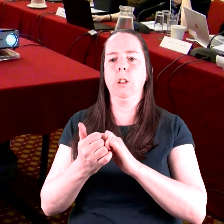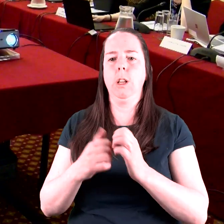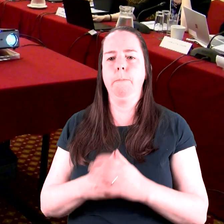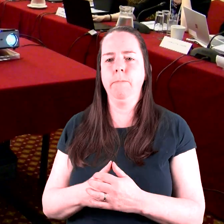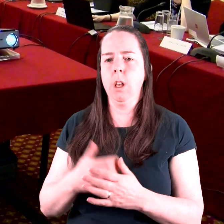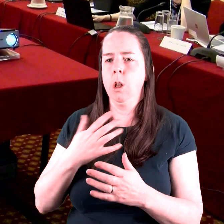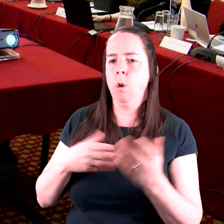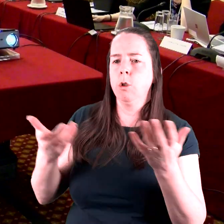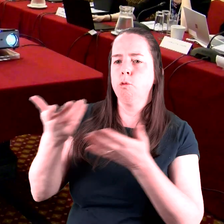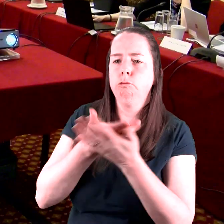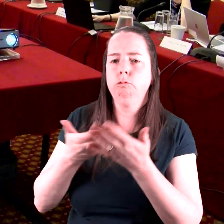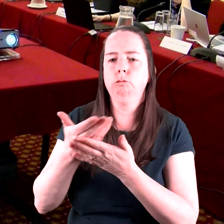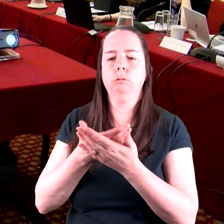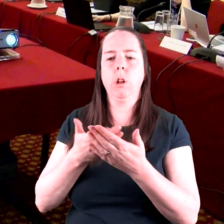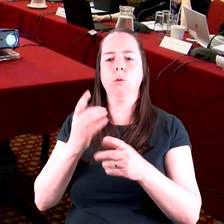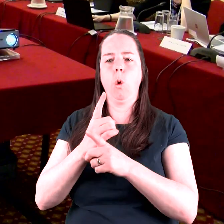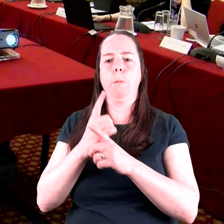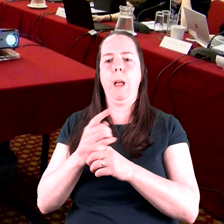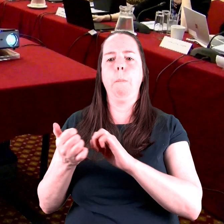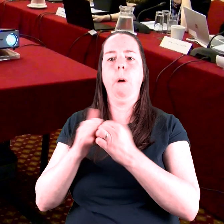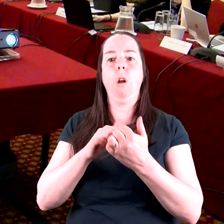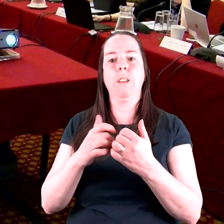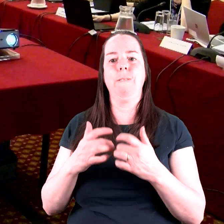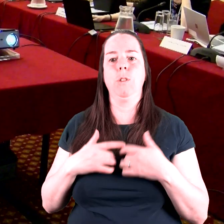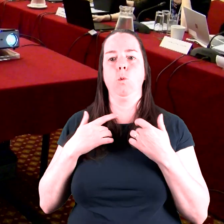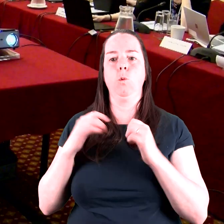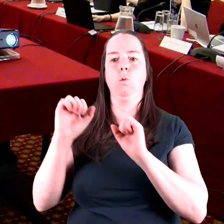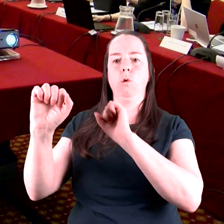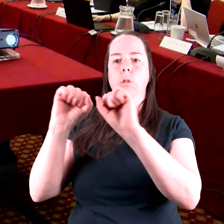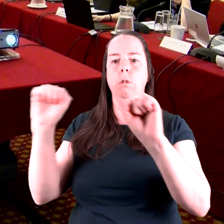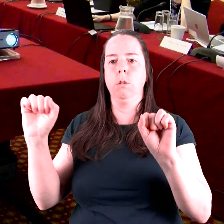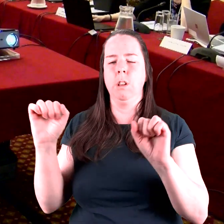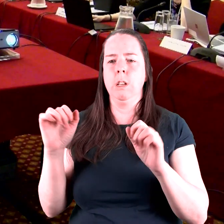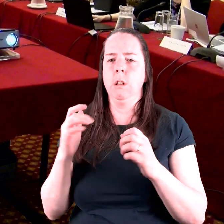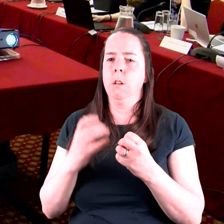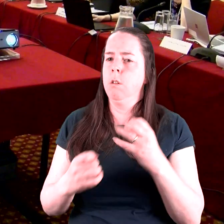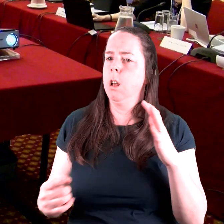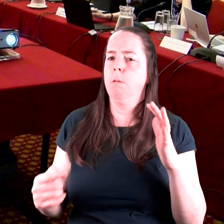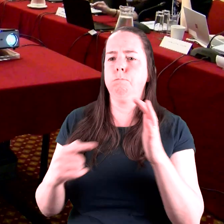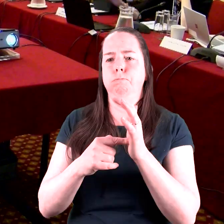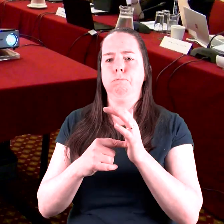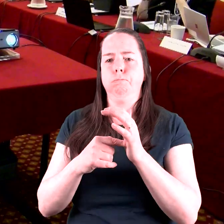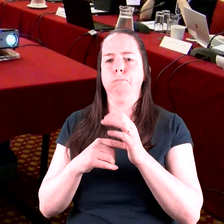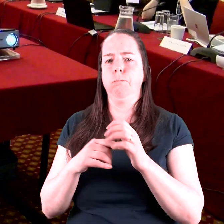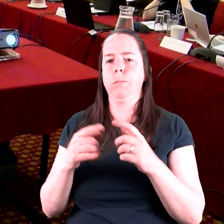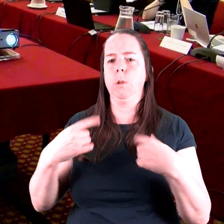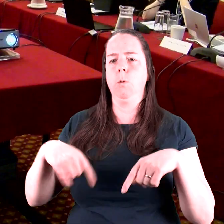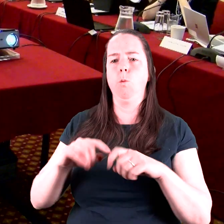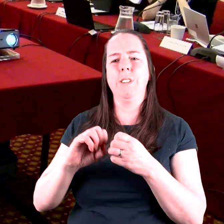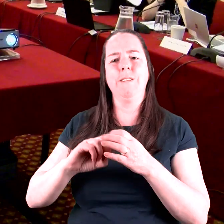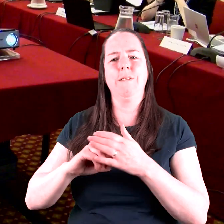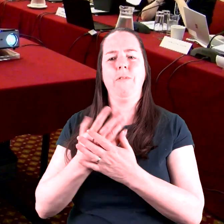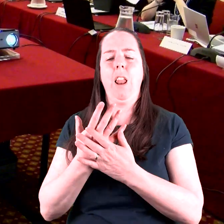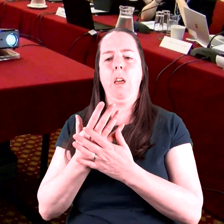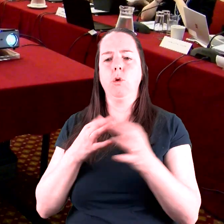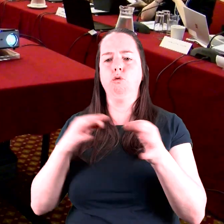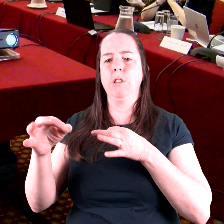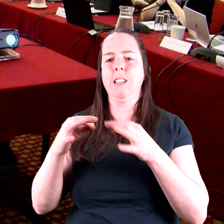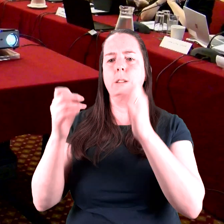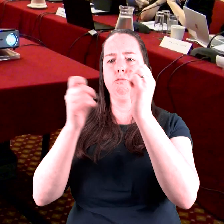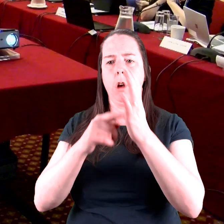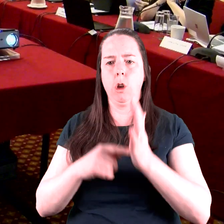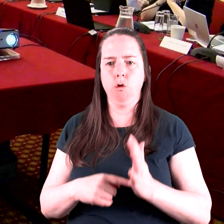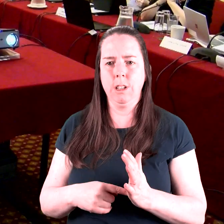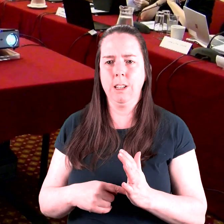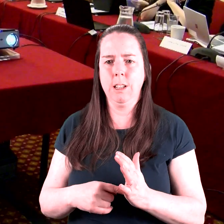wanted to spend a little bit of time just talking about partner views. I suppose it's just really important that as we